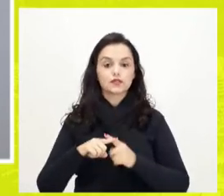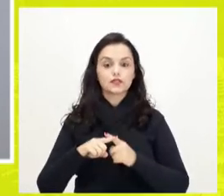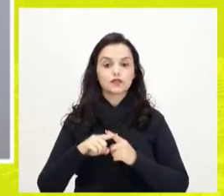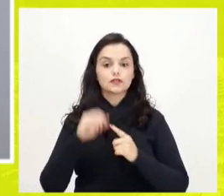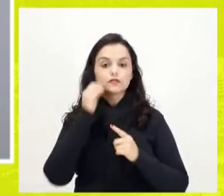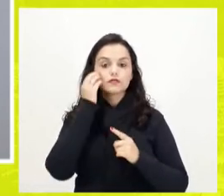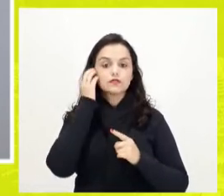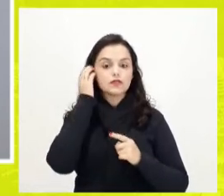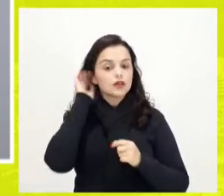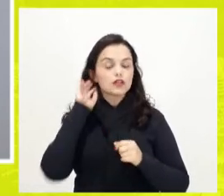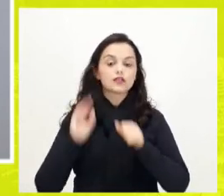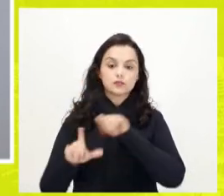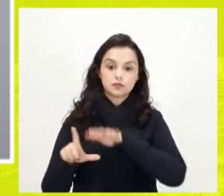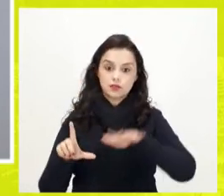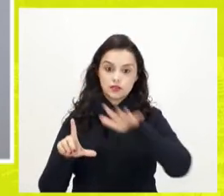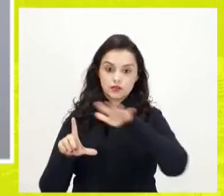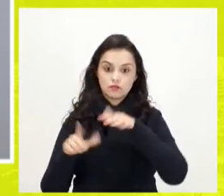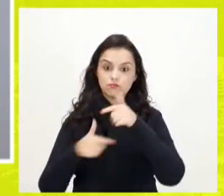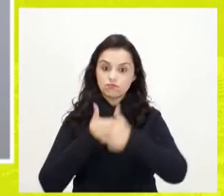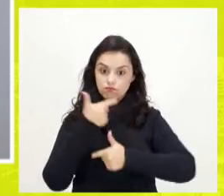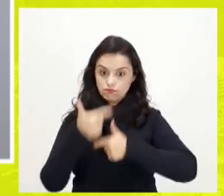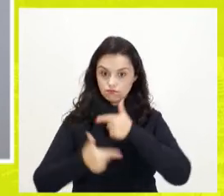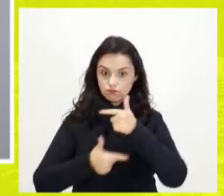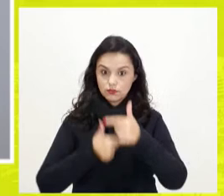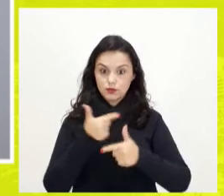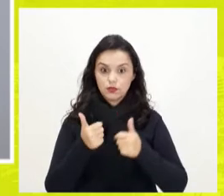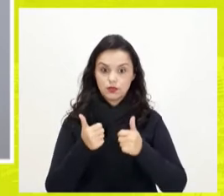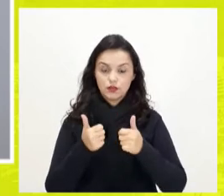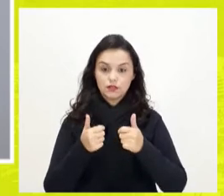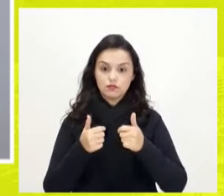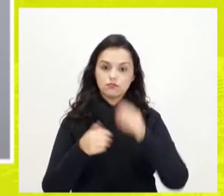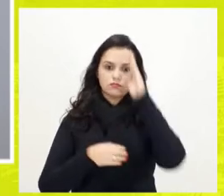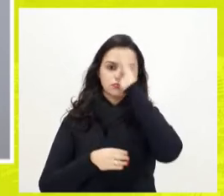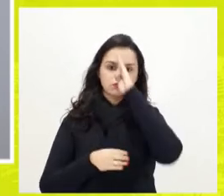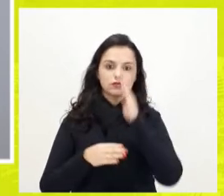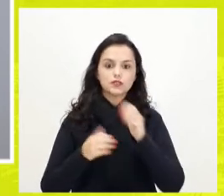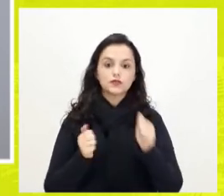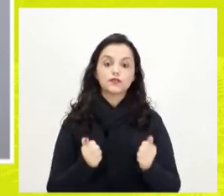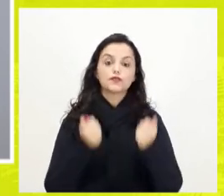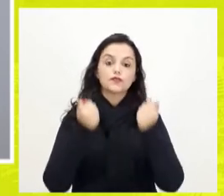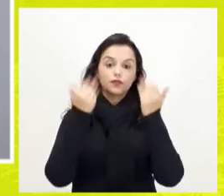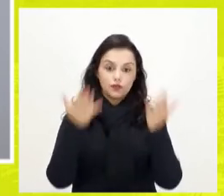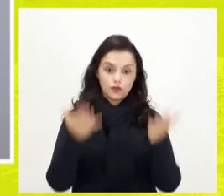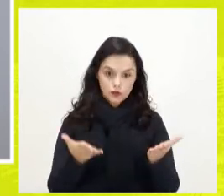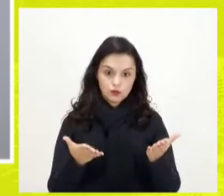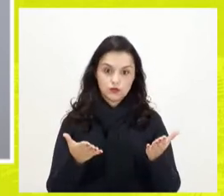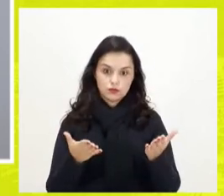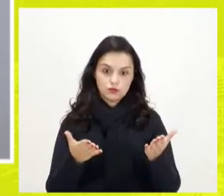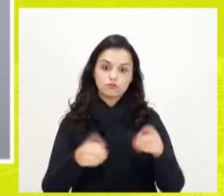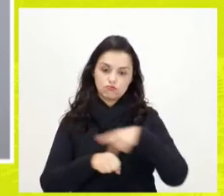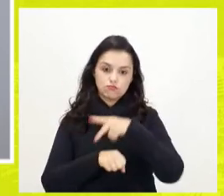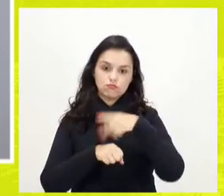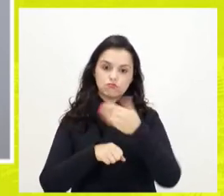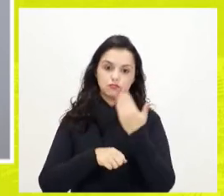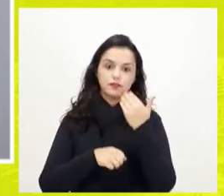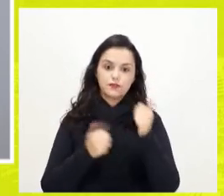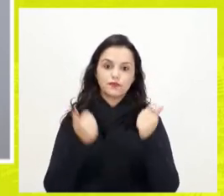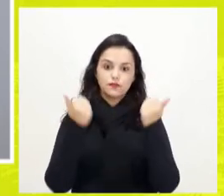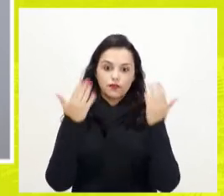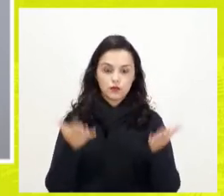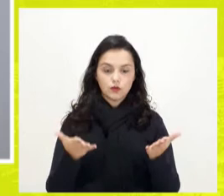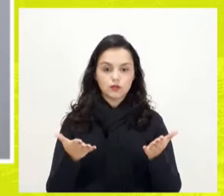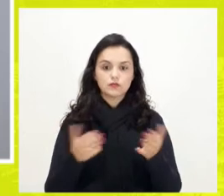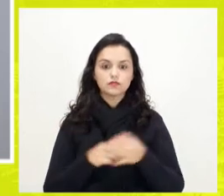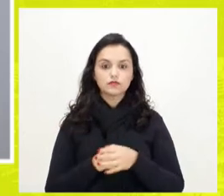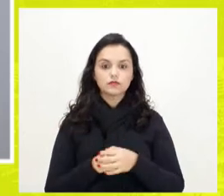information because most of the time you know these platforms nowadays they actually act outside our country